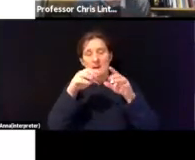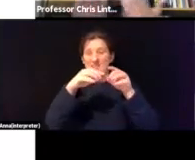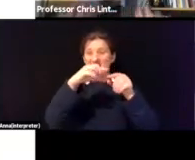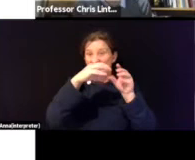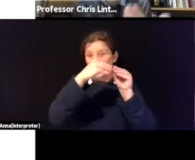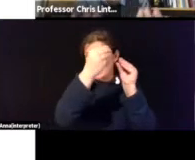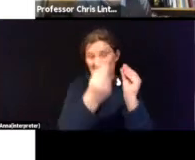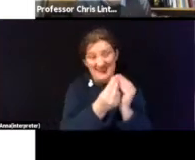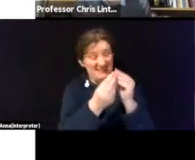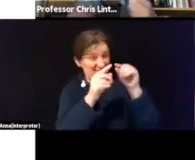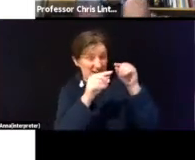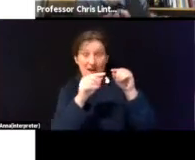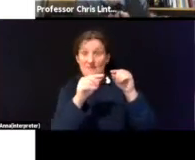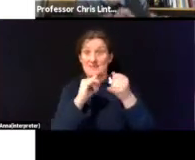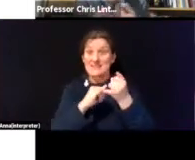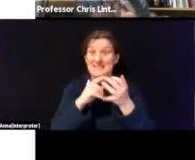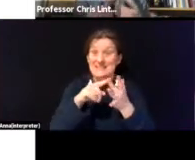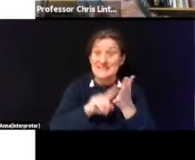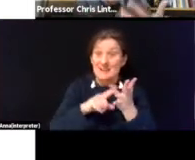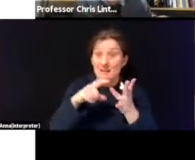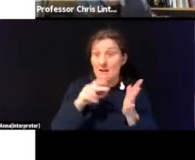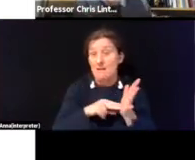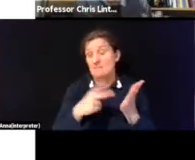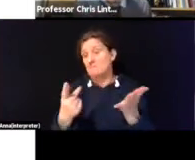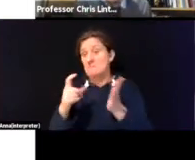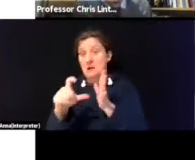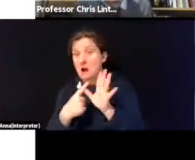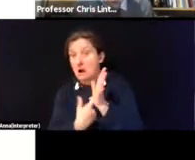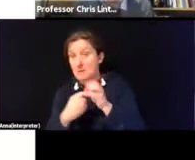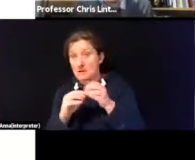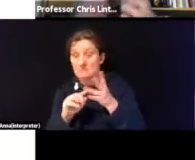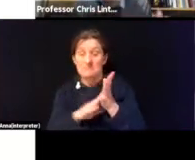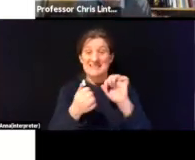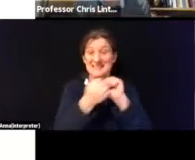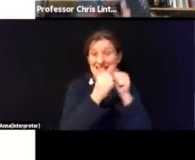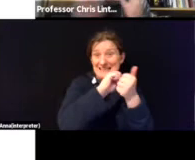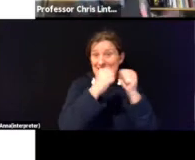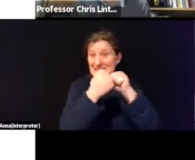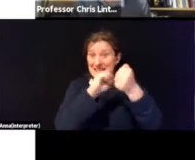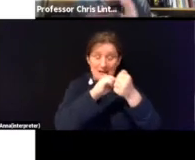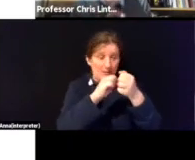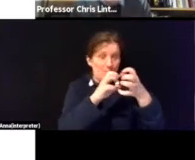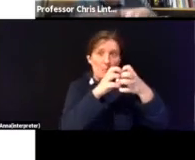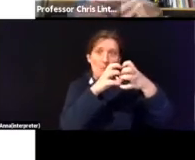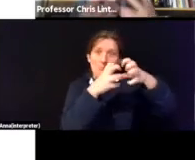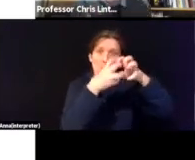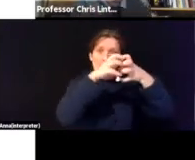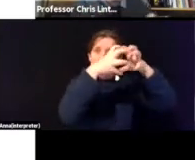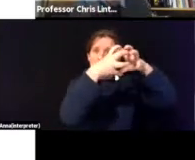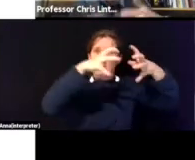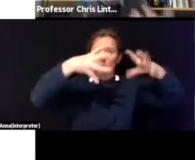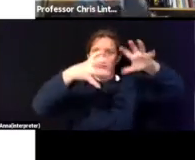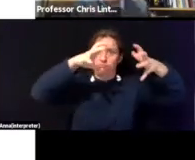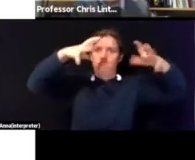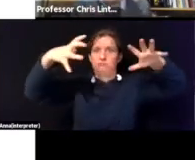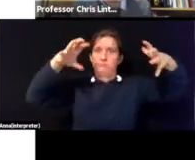of dust, these silicon and carbon grains, stick together, partly because they're icy, and form larger and larger clumps. And those clumps go on to form